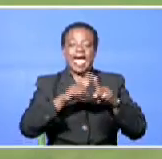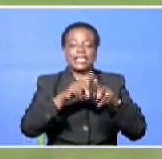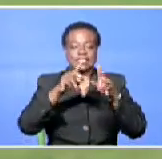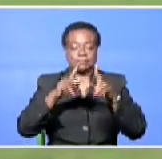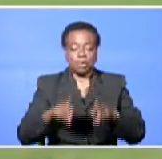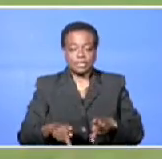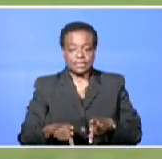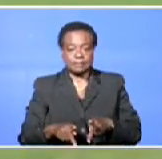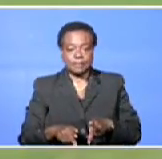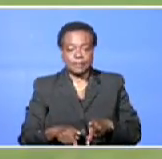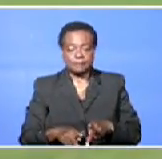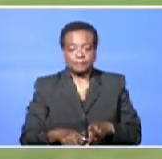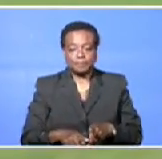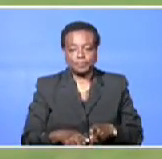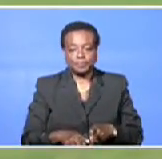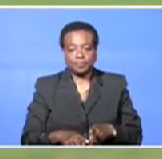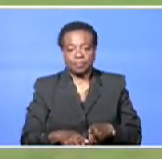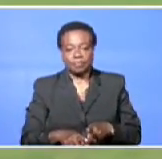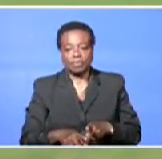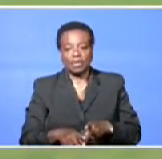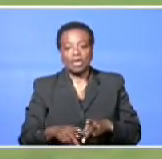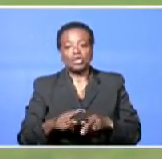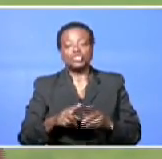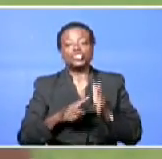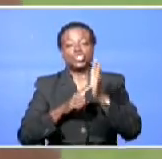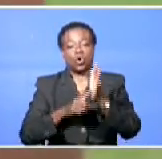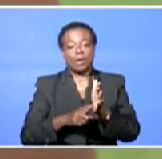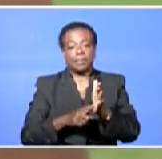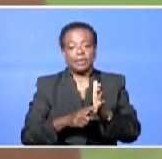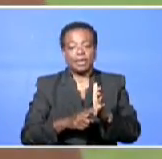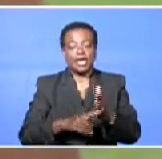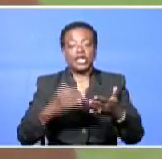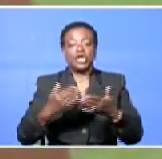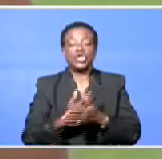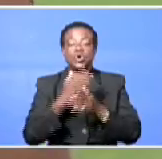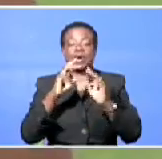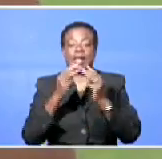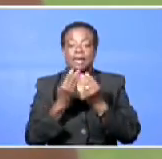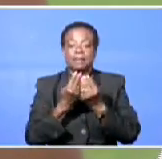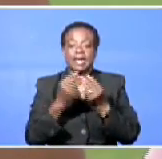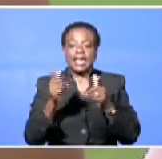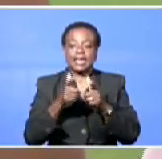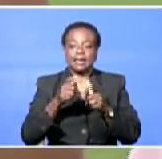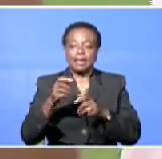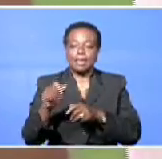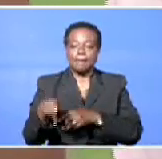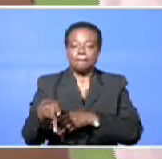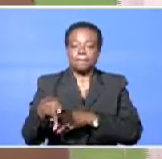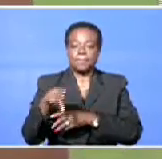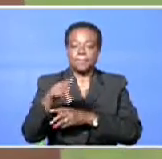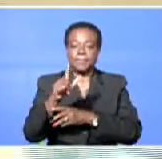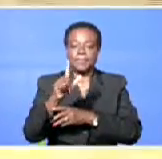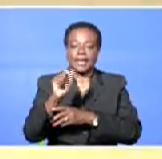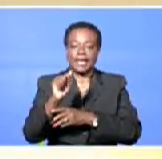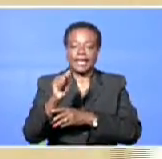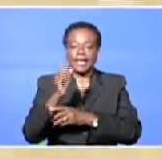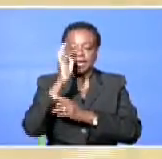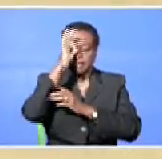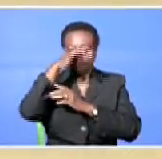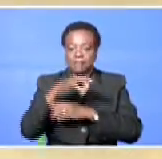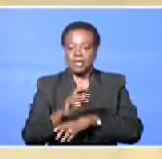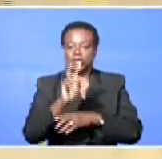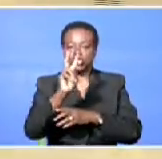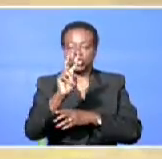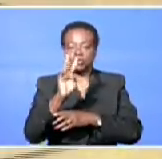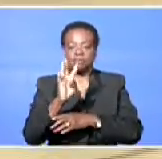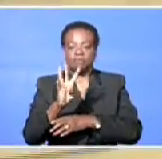BGF Ladies Division or a new club now being founded called Women Who Play, Flamingos 242. The Bahamian leg